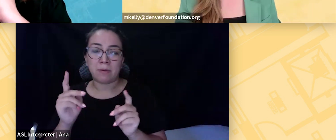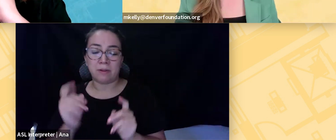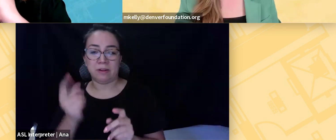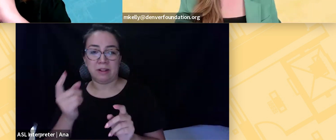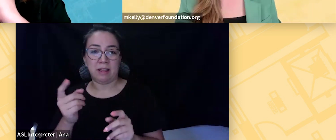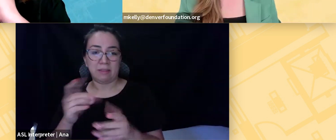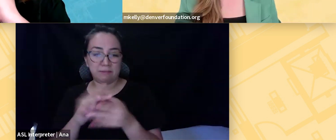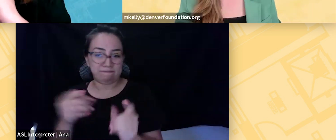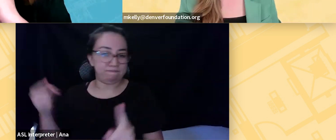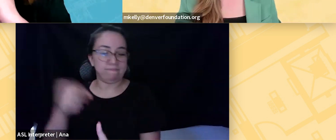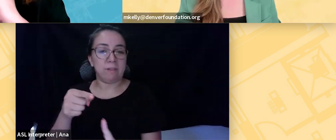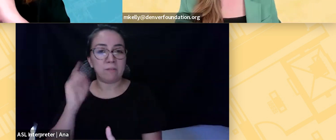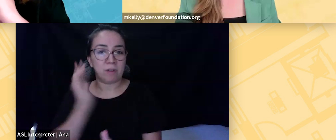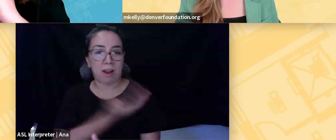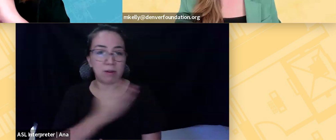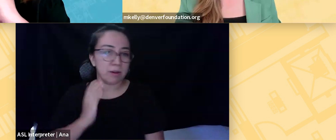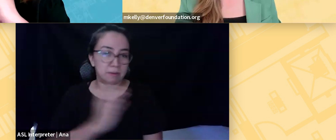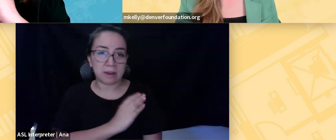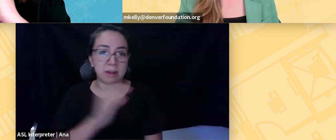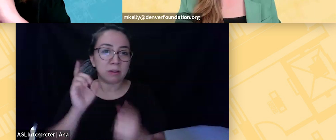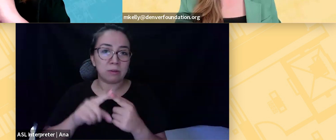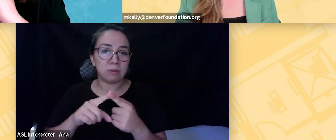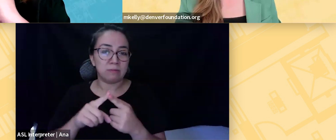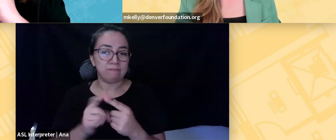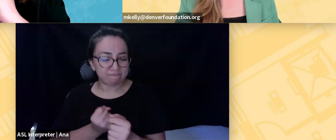committee to, to absorb.